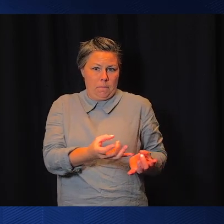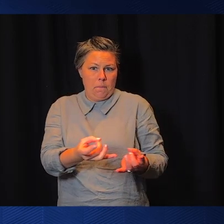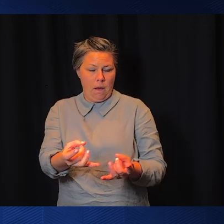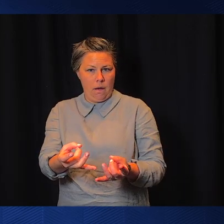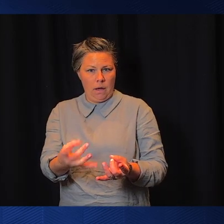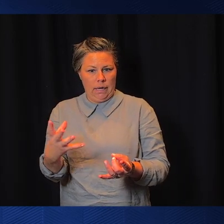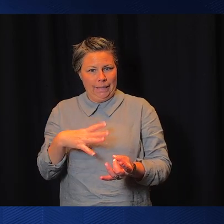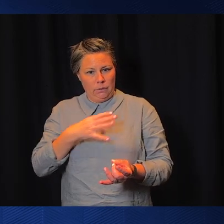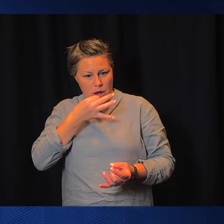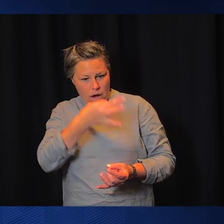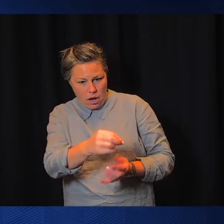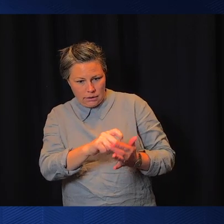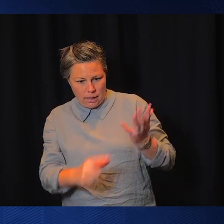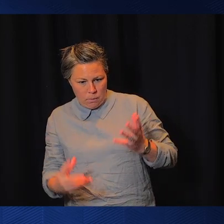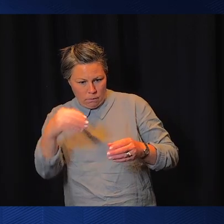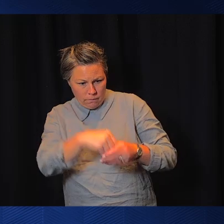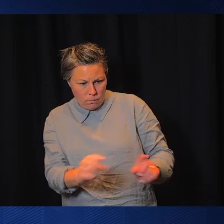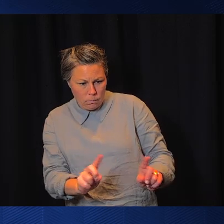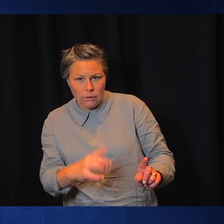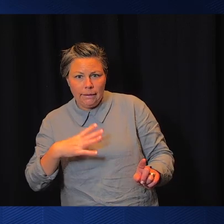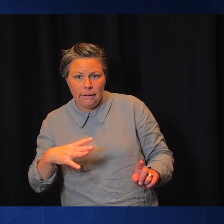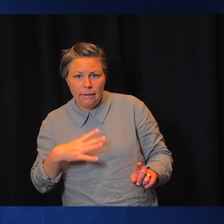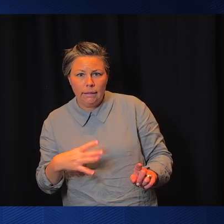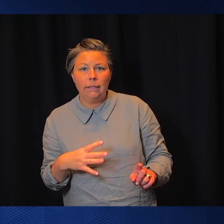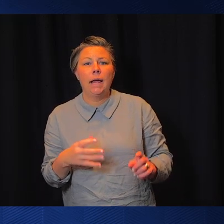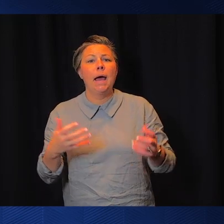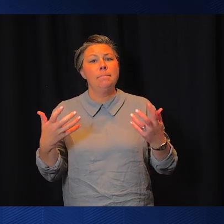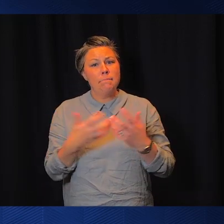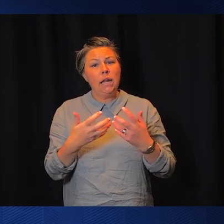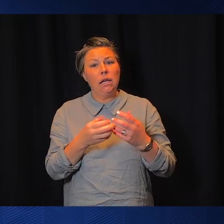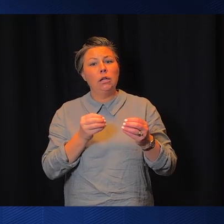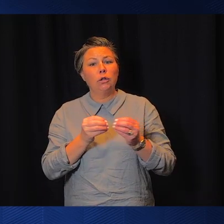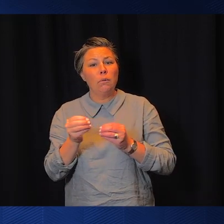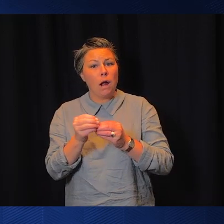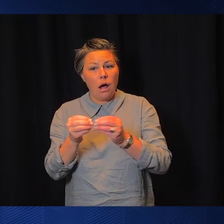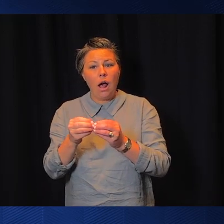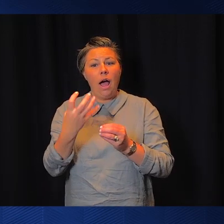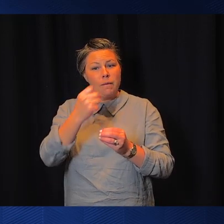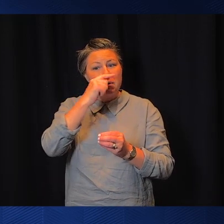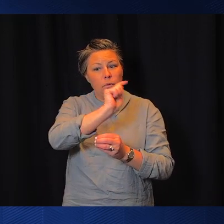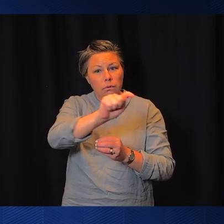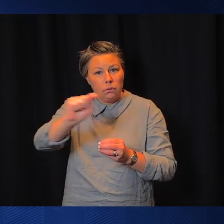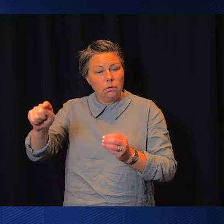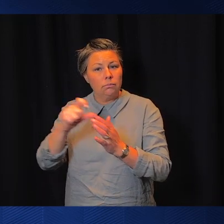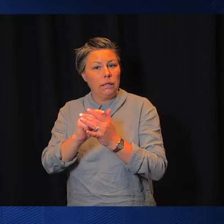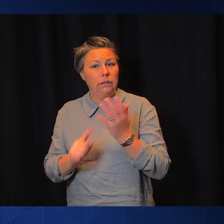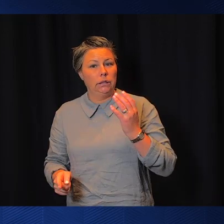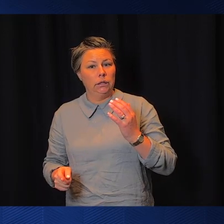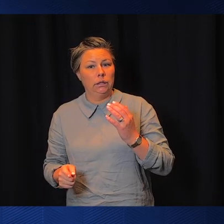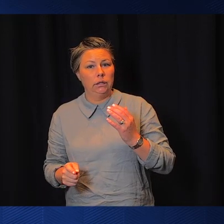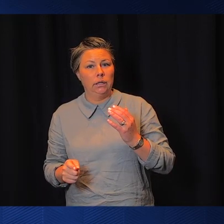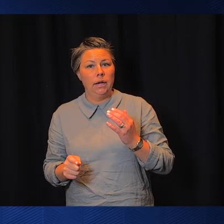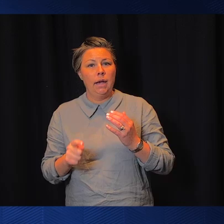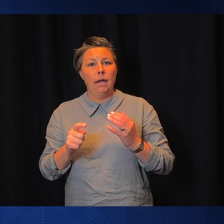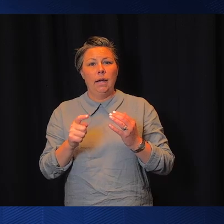I have met many Solomon Island persons with disabilities in the country, especially right down